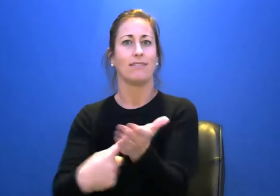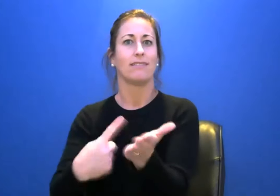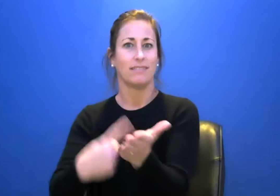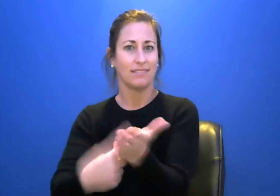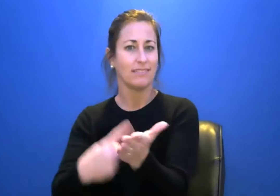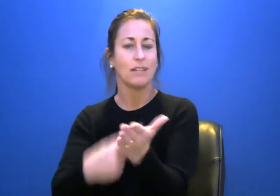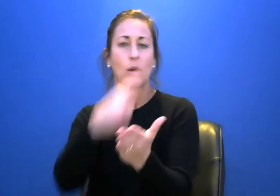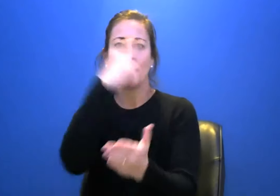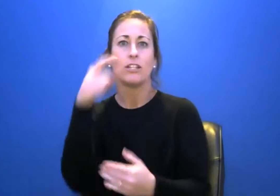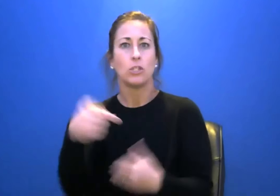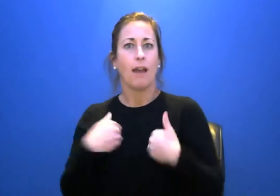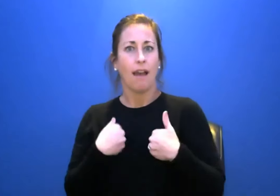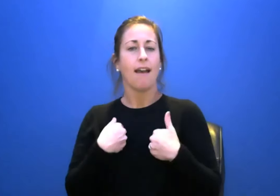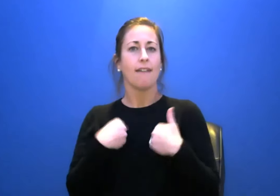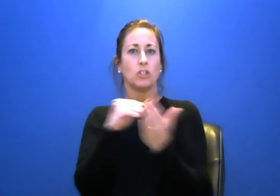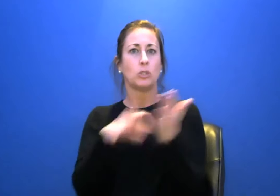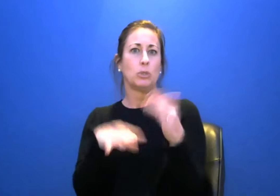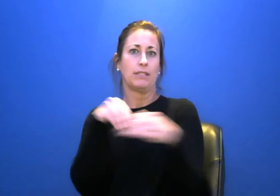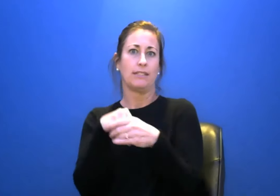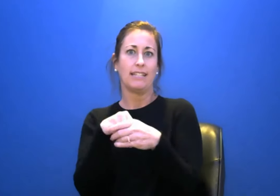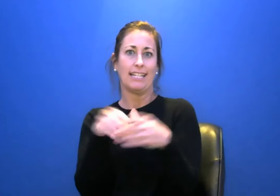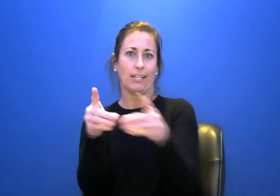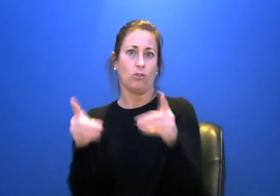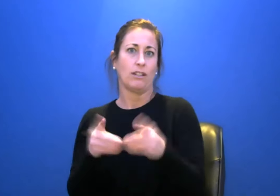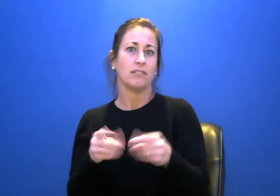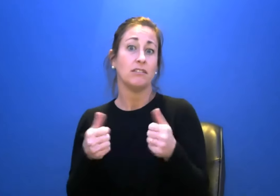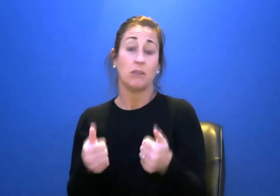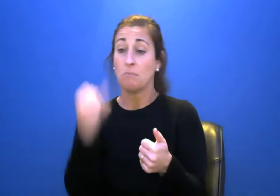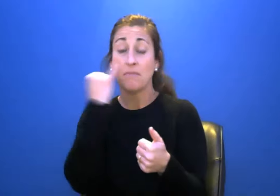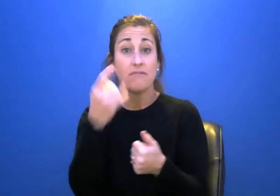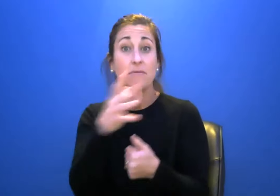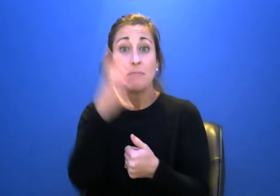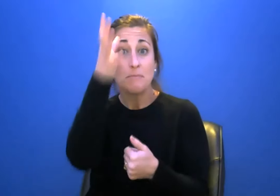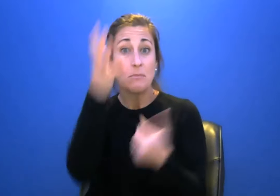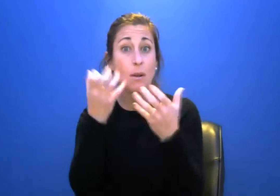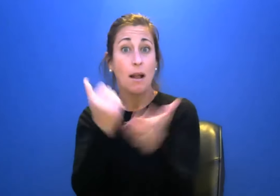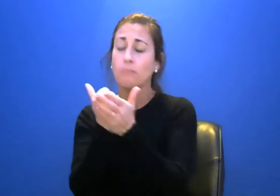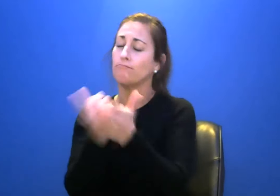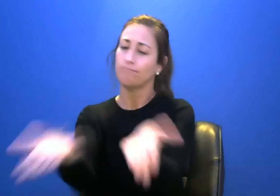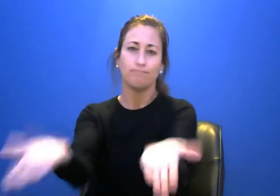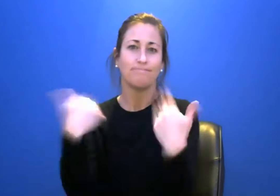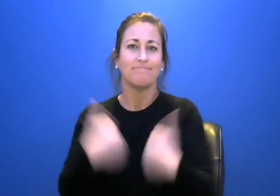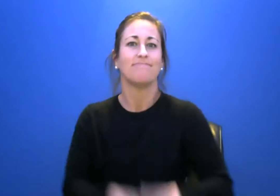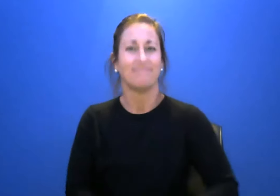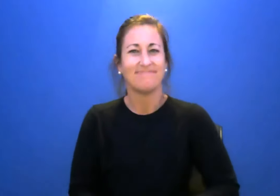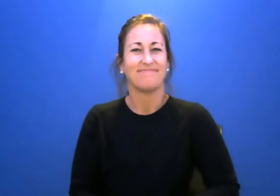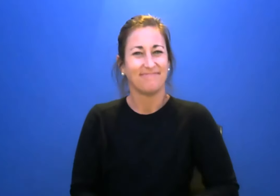scholars in our district as well. So that would be great if you're amenable to participating.